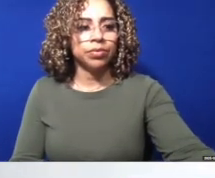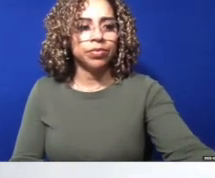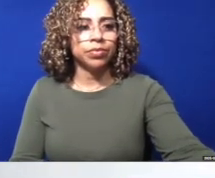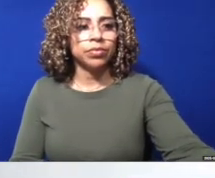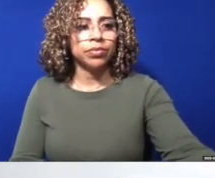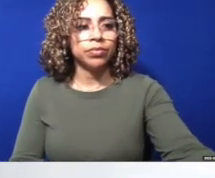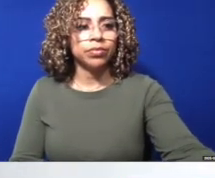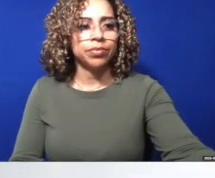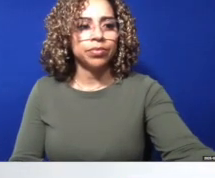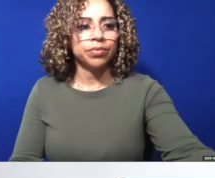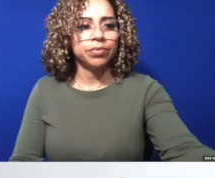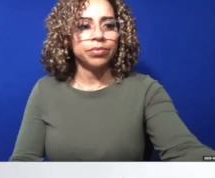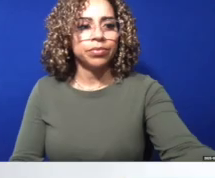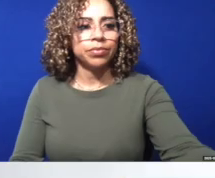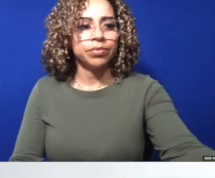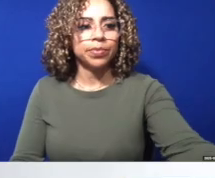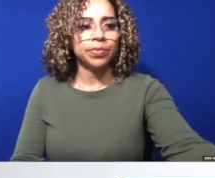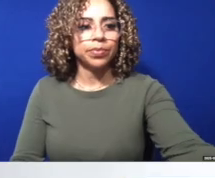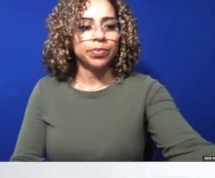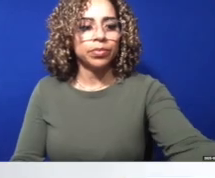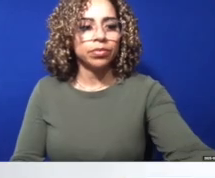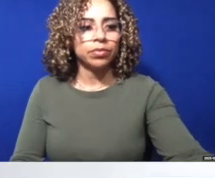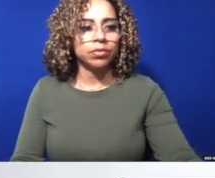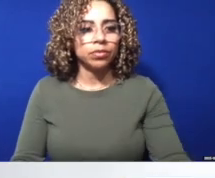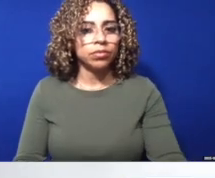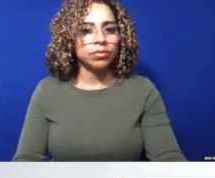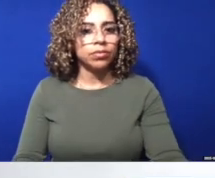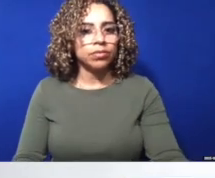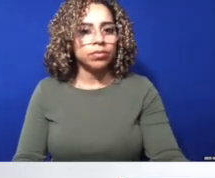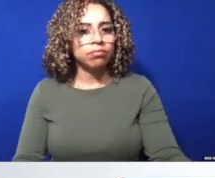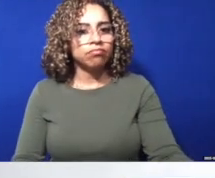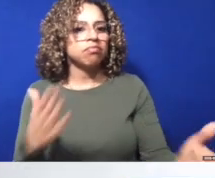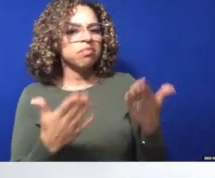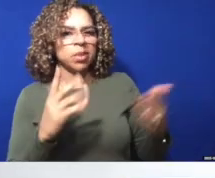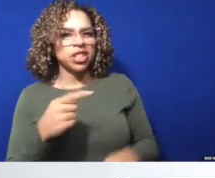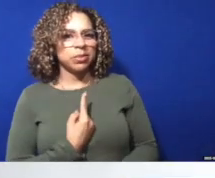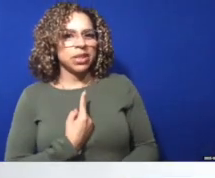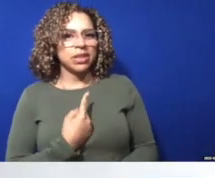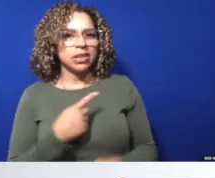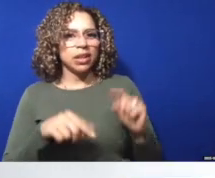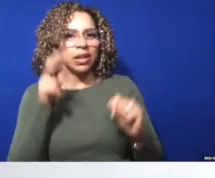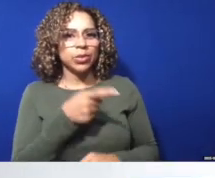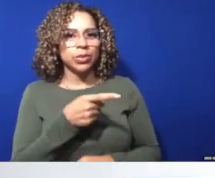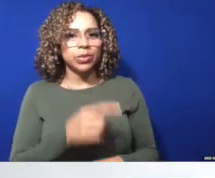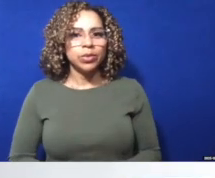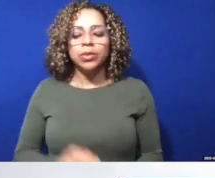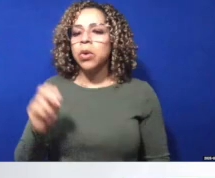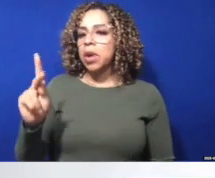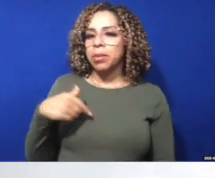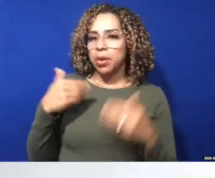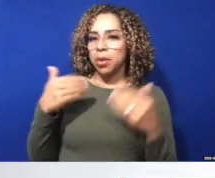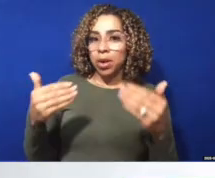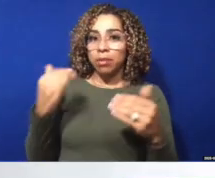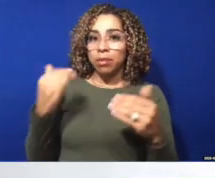Okay. I'm monitoring the chat. Okay, it's just me. Okay, I'm gonna go ahead, but if anybody else has